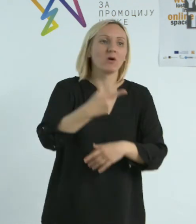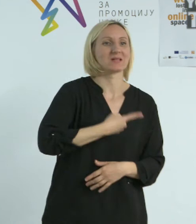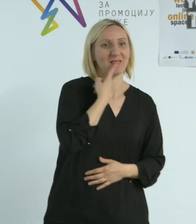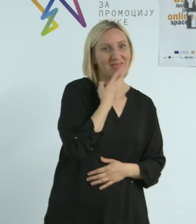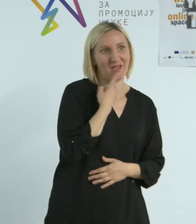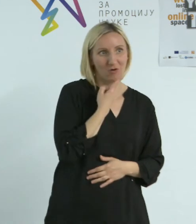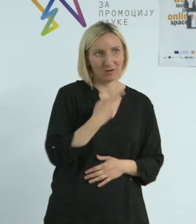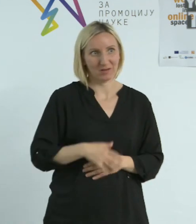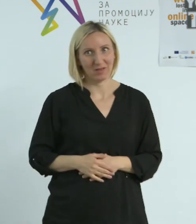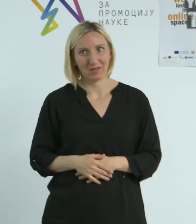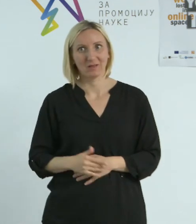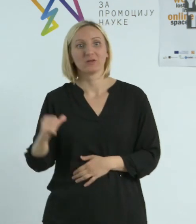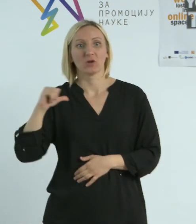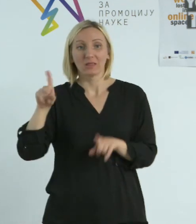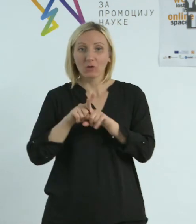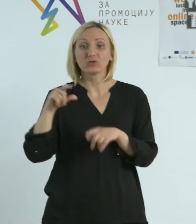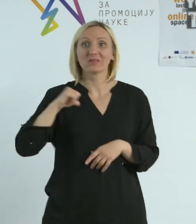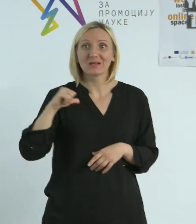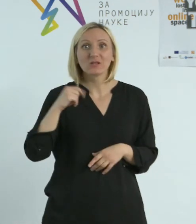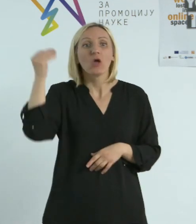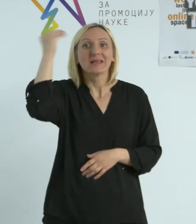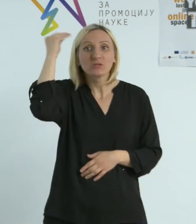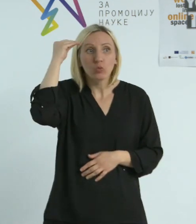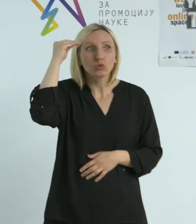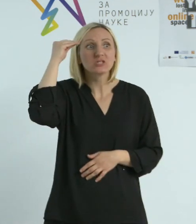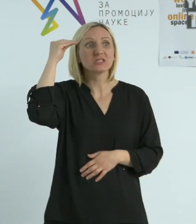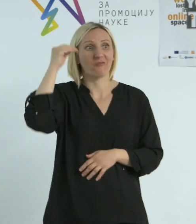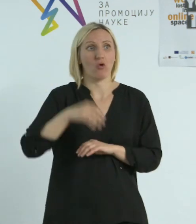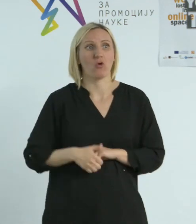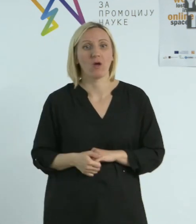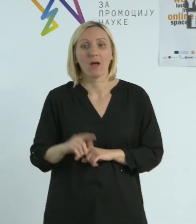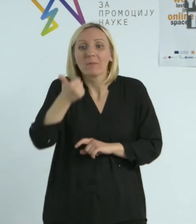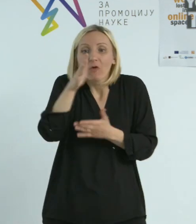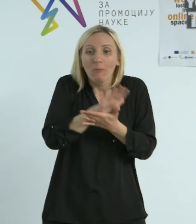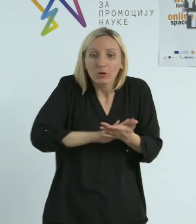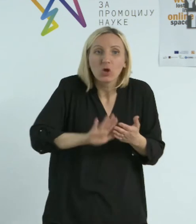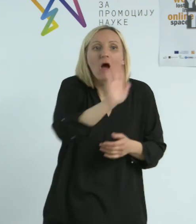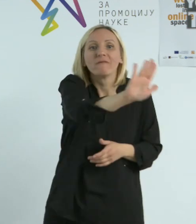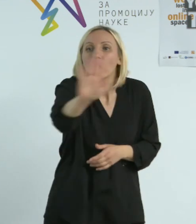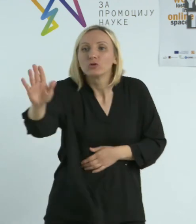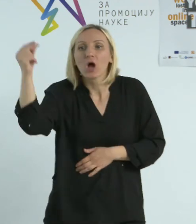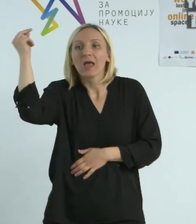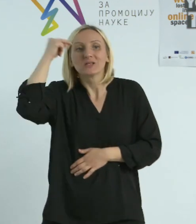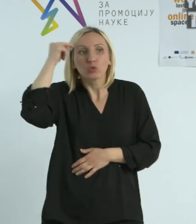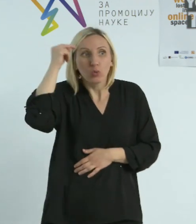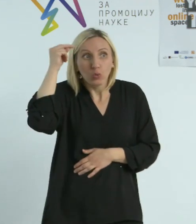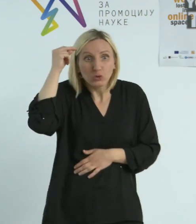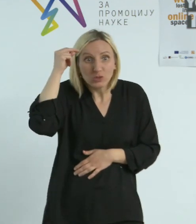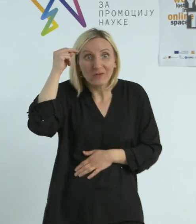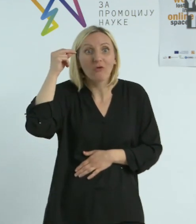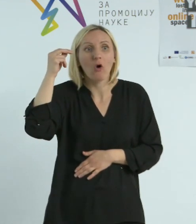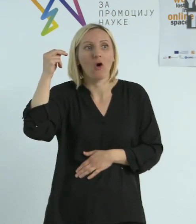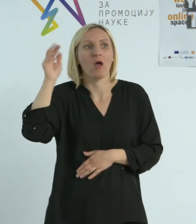the experiences of the learners. I'd start with their experience about gender, rather than starting